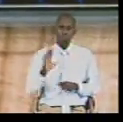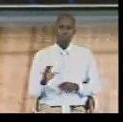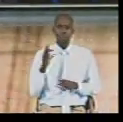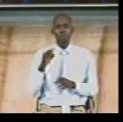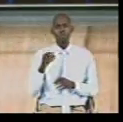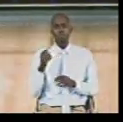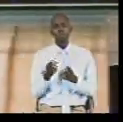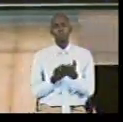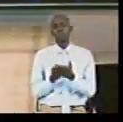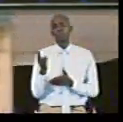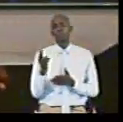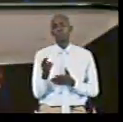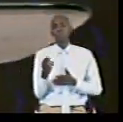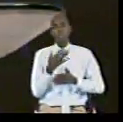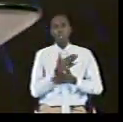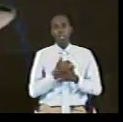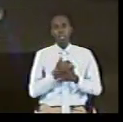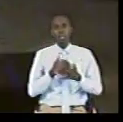destruction. Now, in